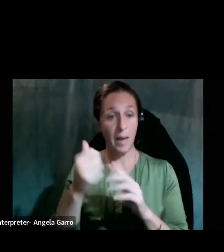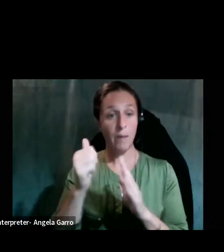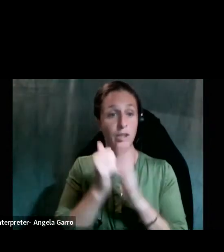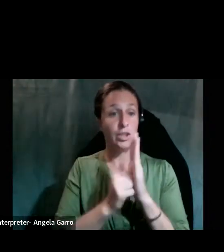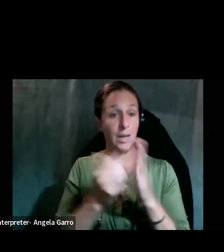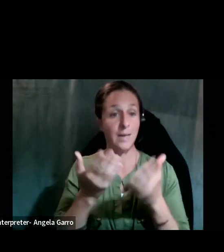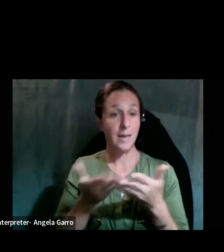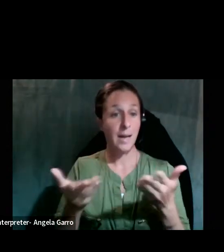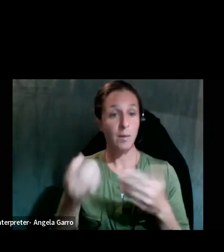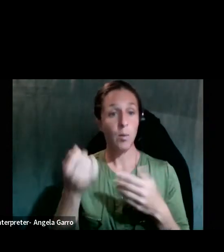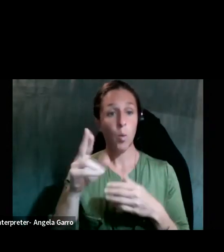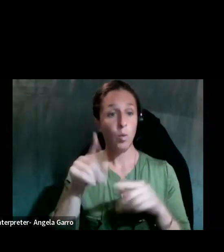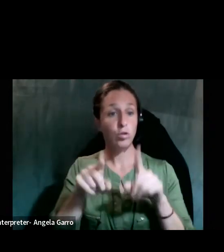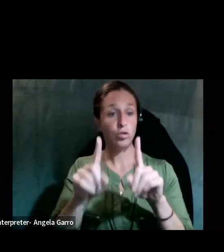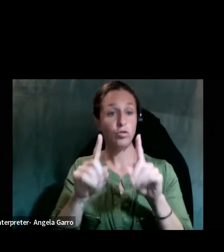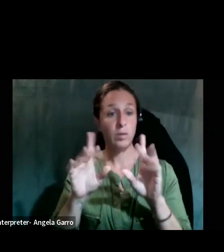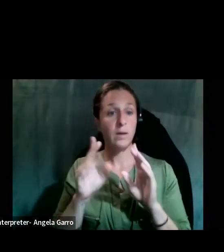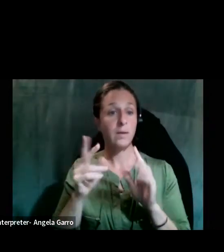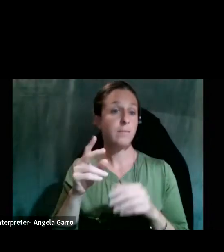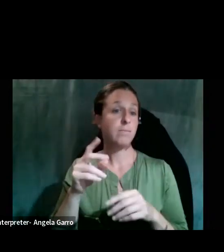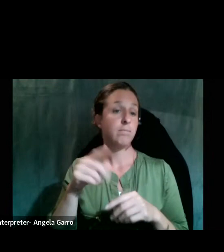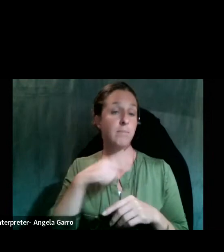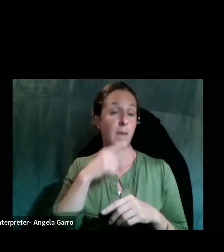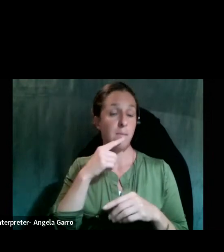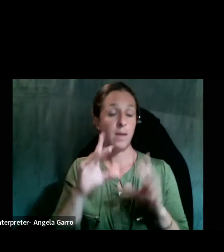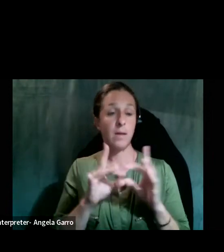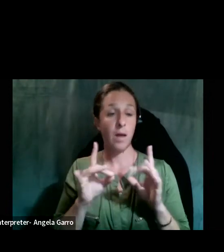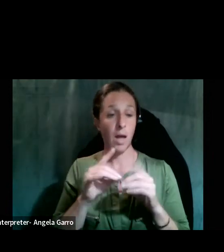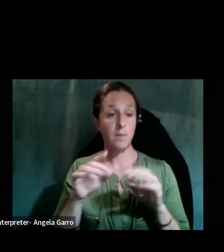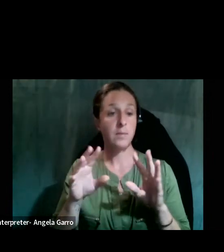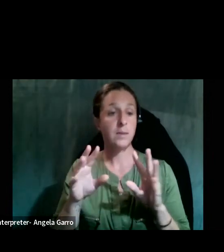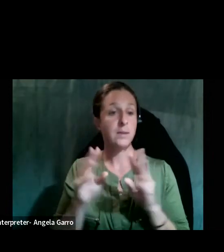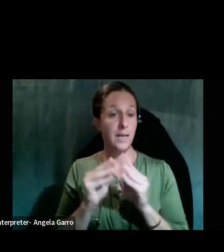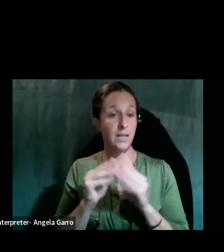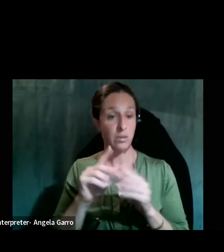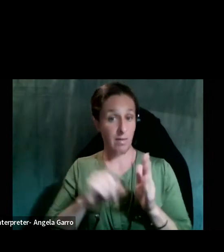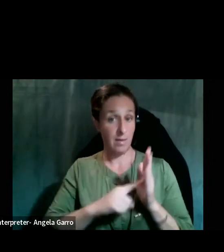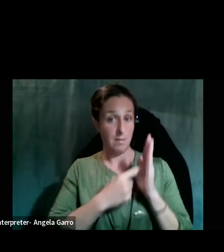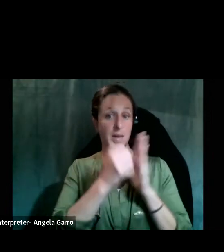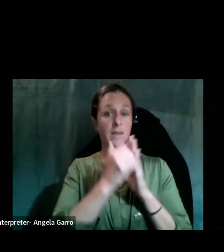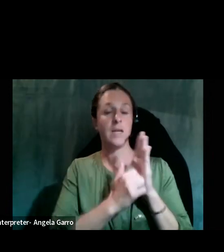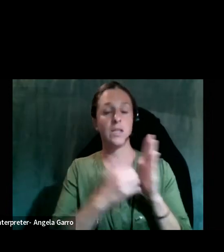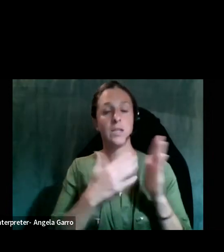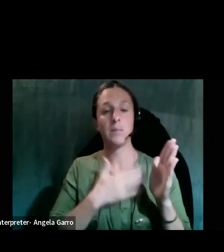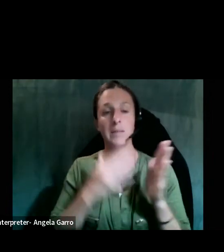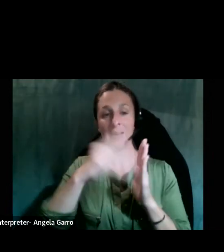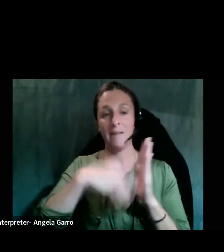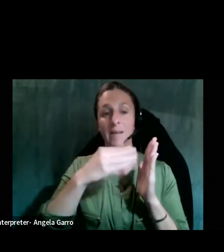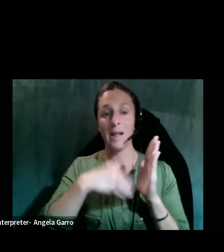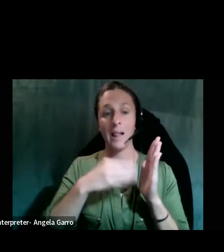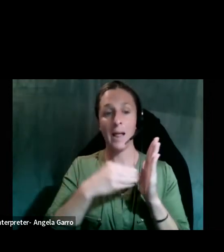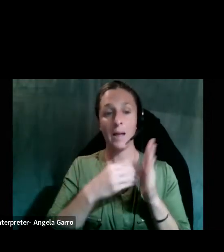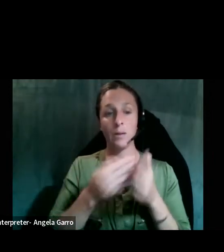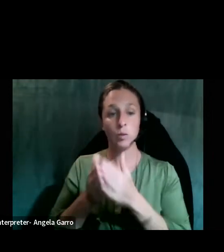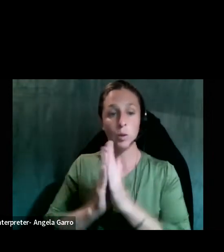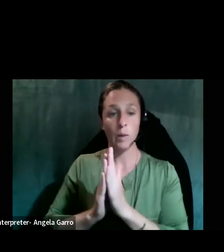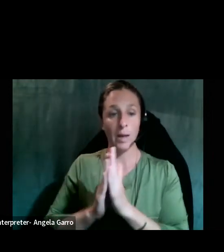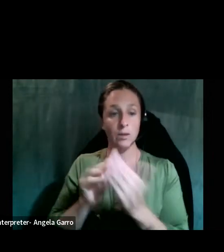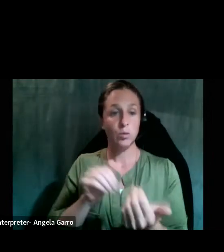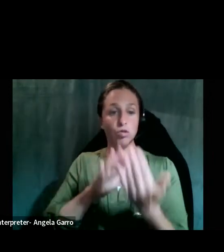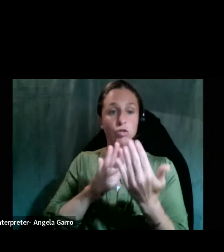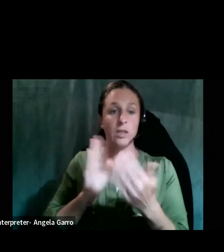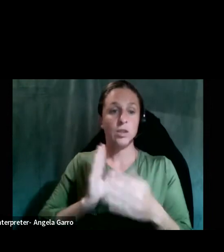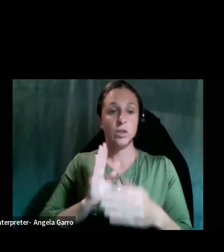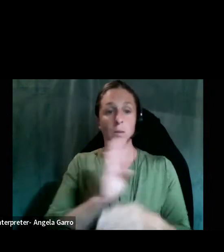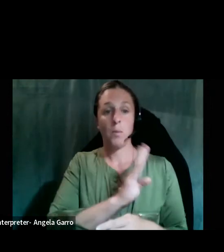or during this public comment section at the beginning of the agenda, please fill out a request to address the board